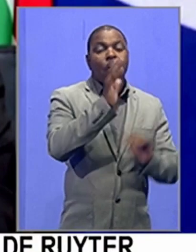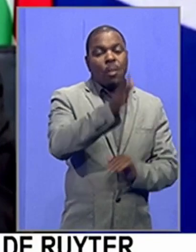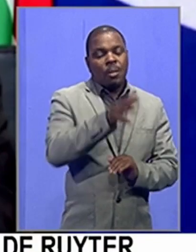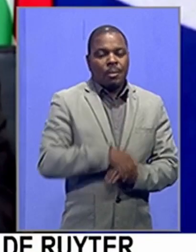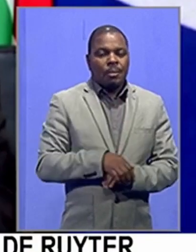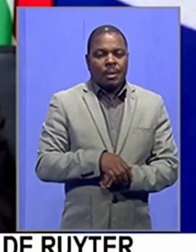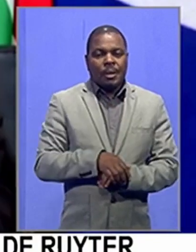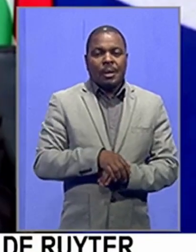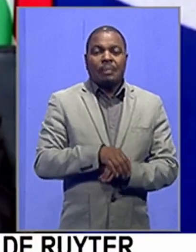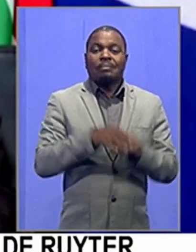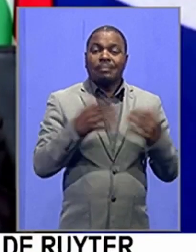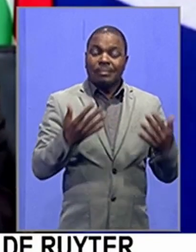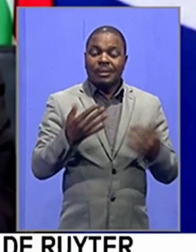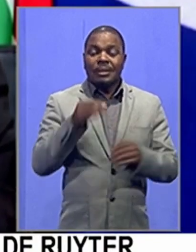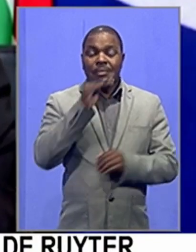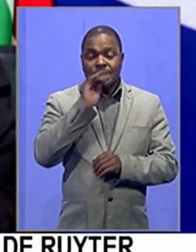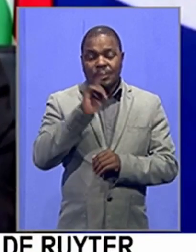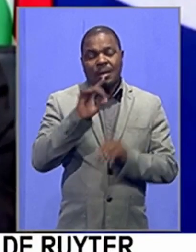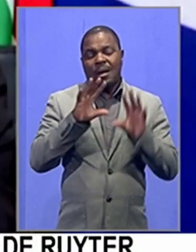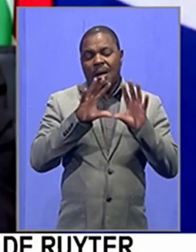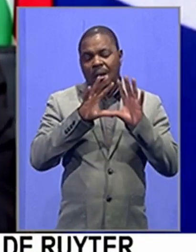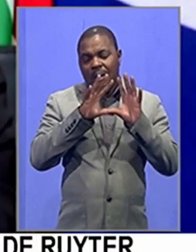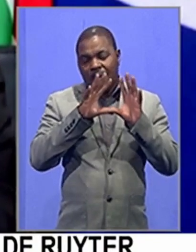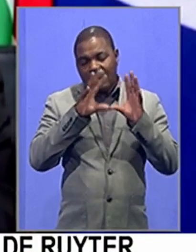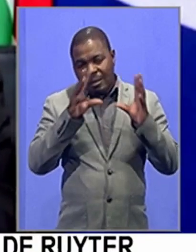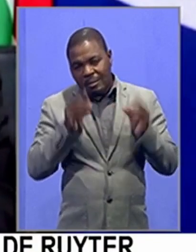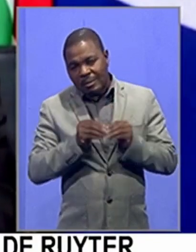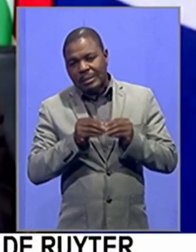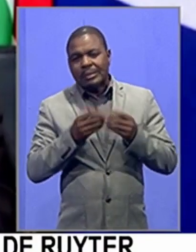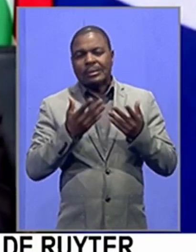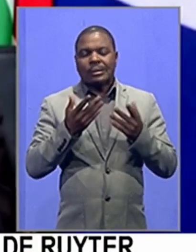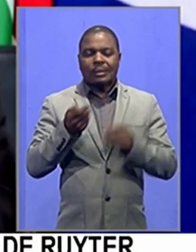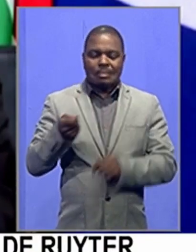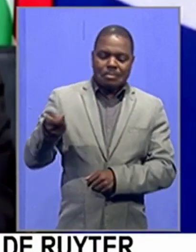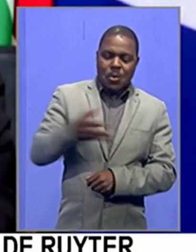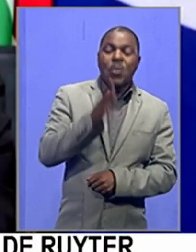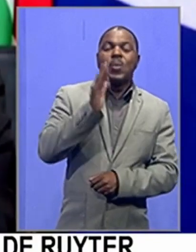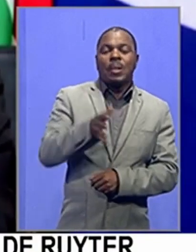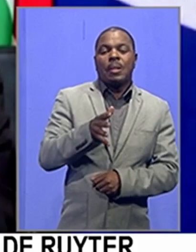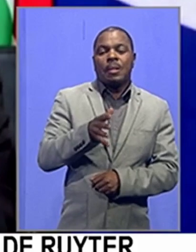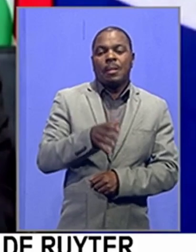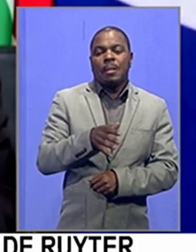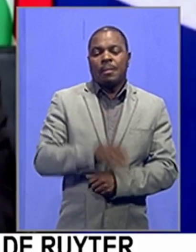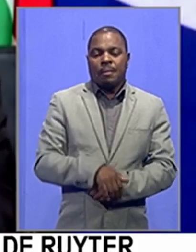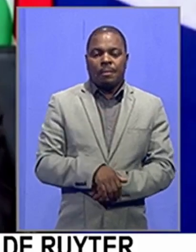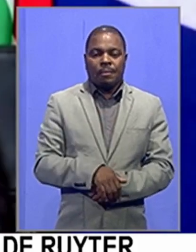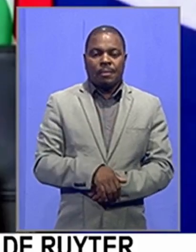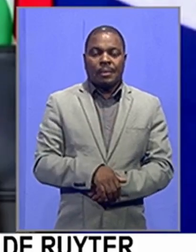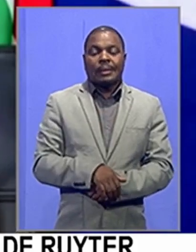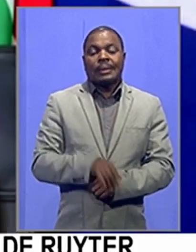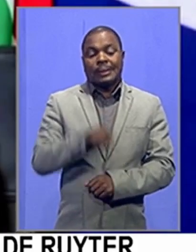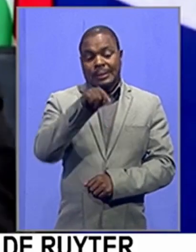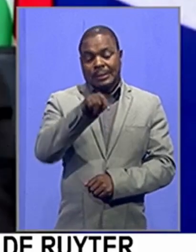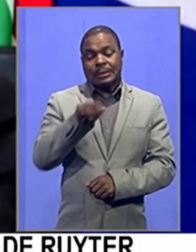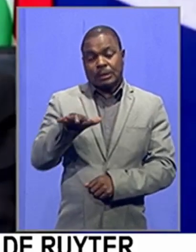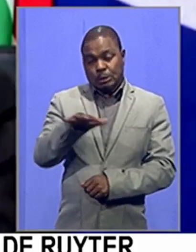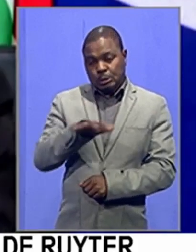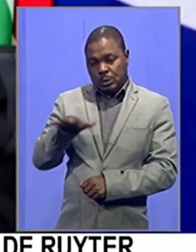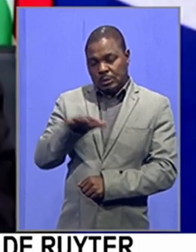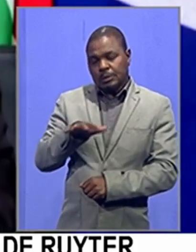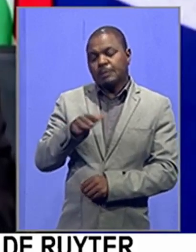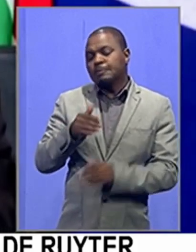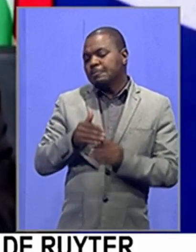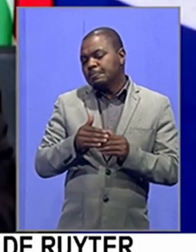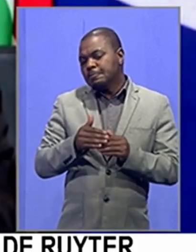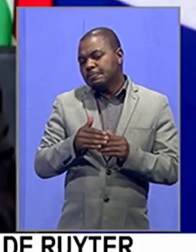making more or less everything to be more expensive. It is a situation that we would